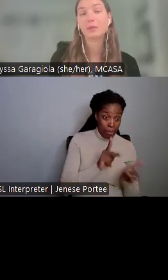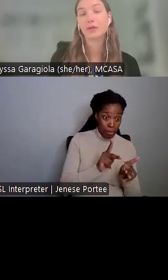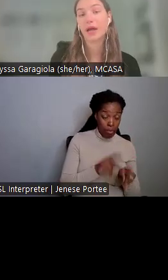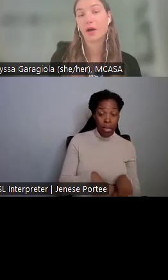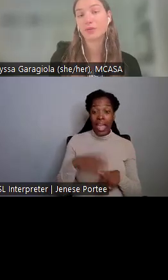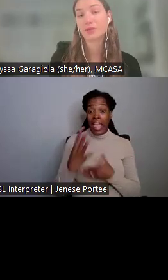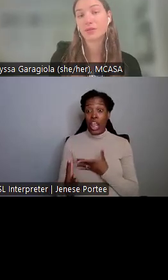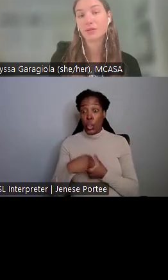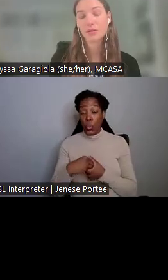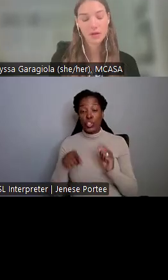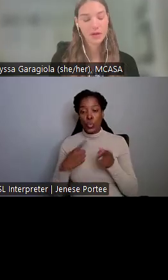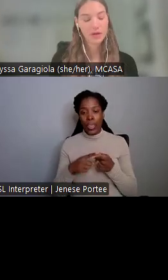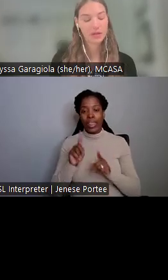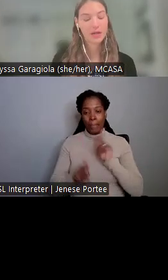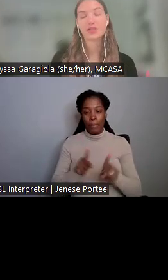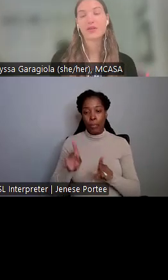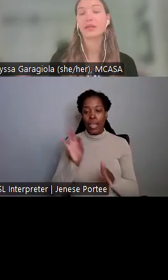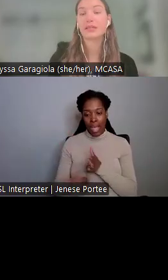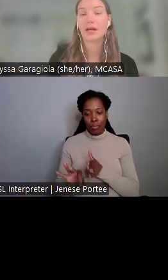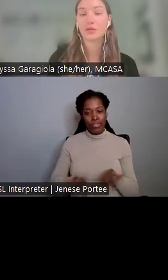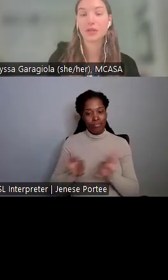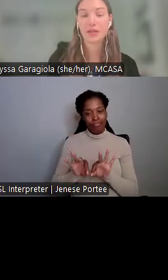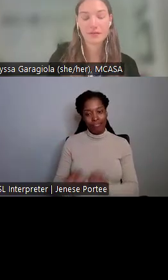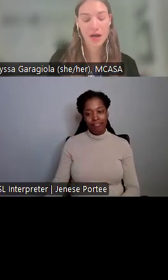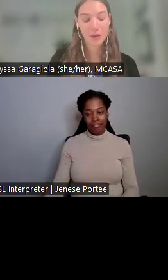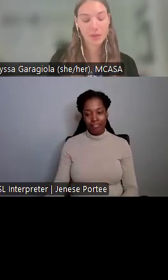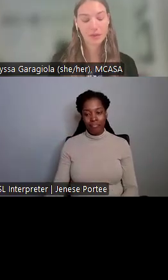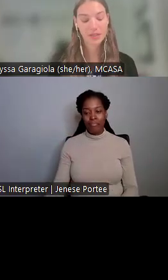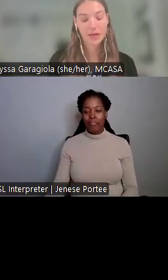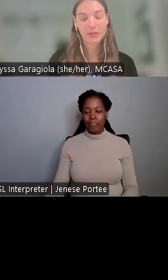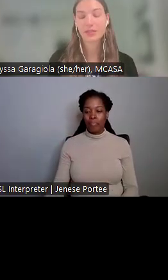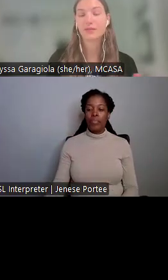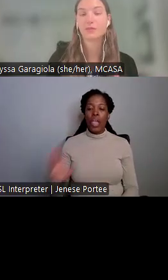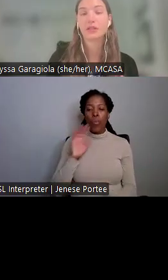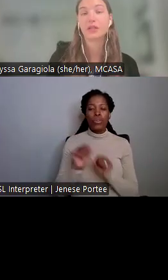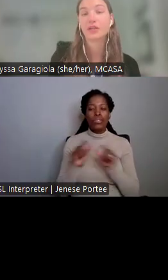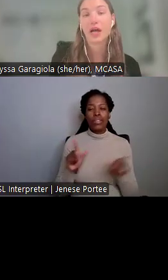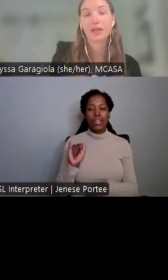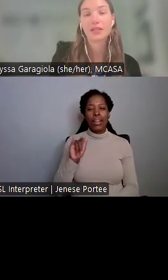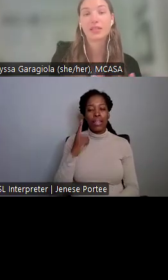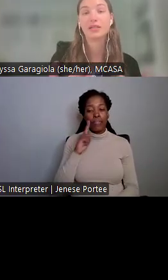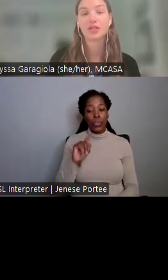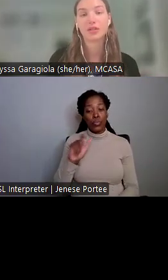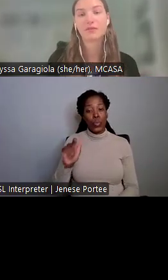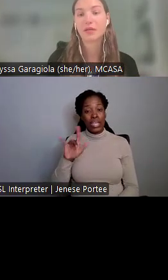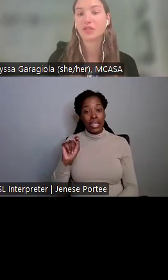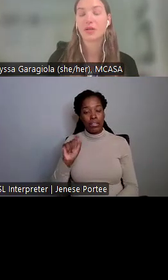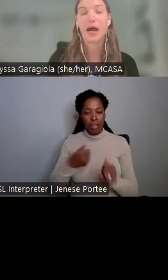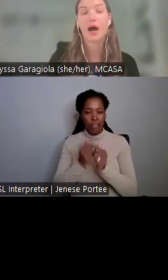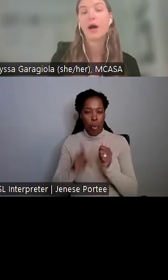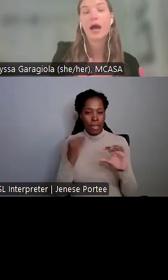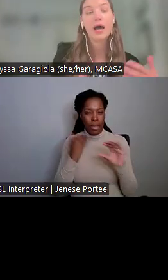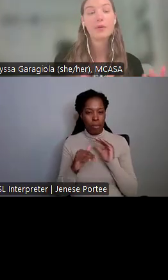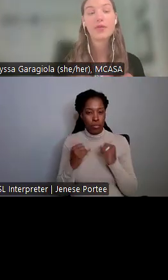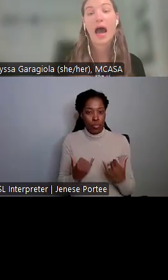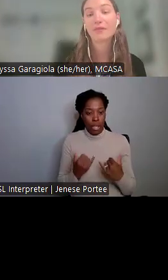the people count. And I'll share the link to that toolkit in the follow-up email today because they have some really great checklists and additional information on